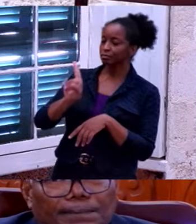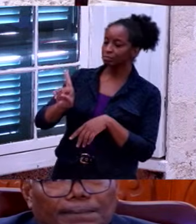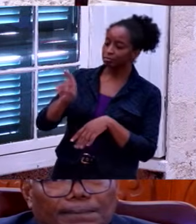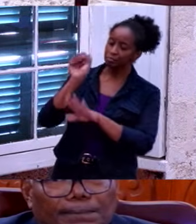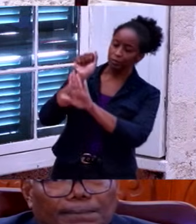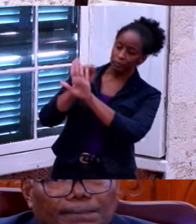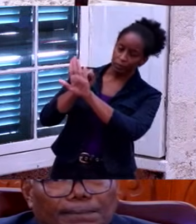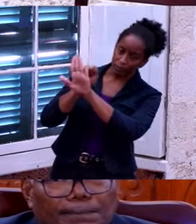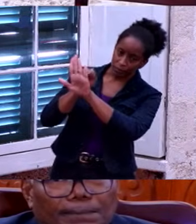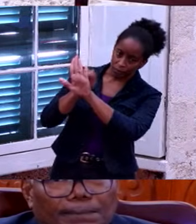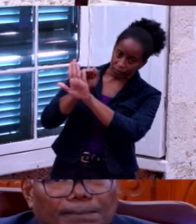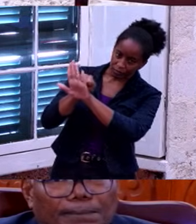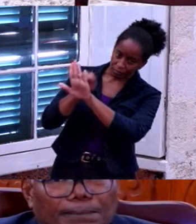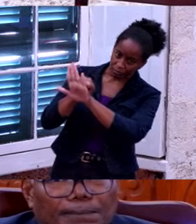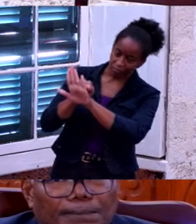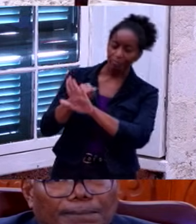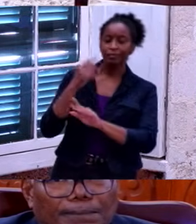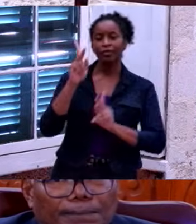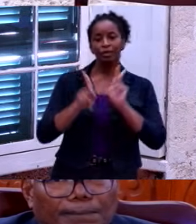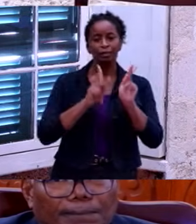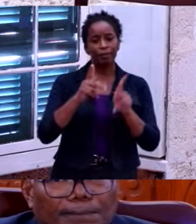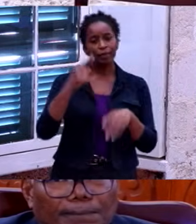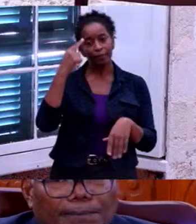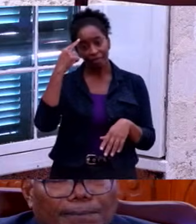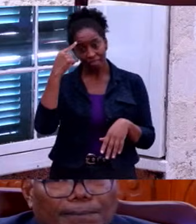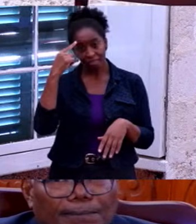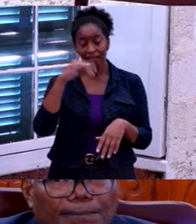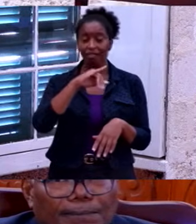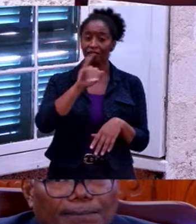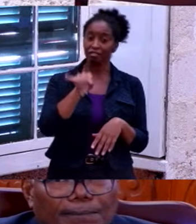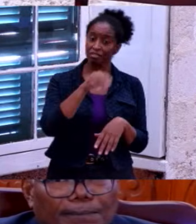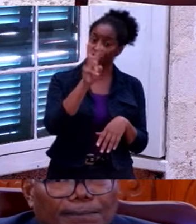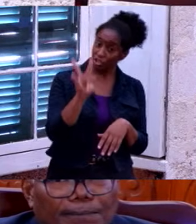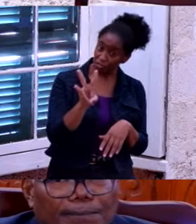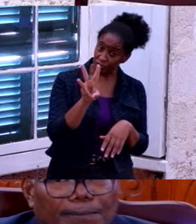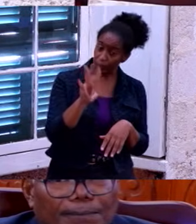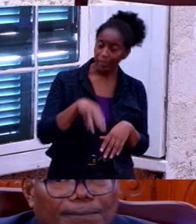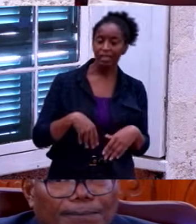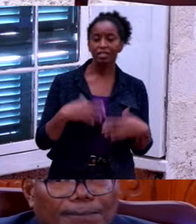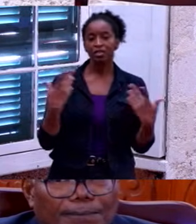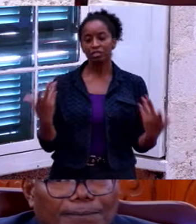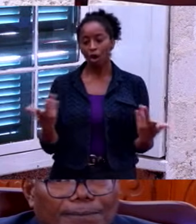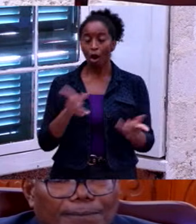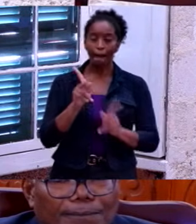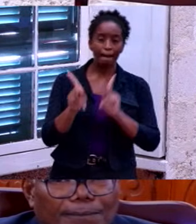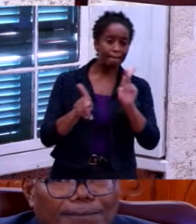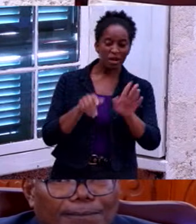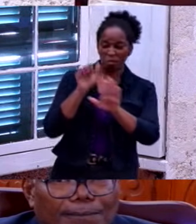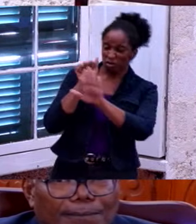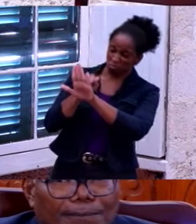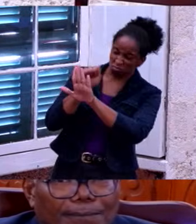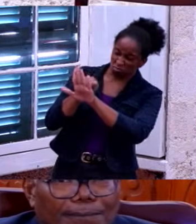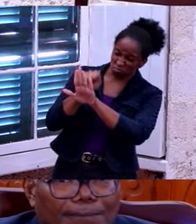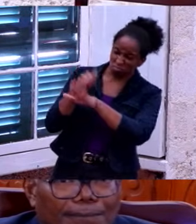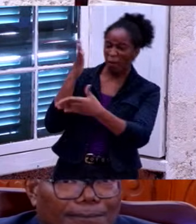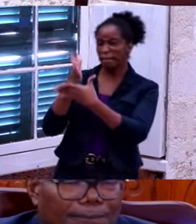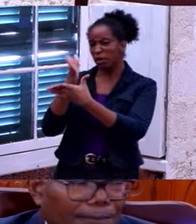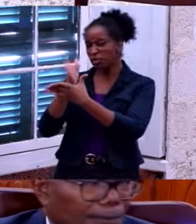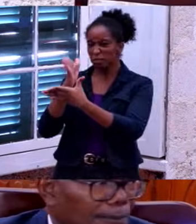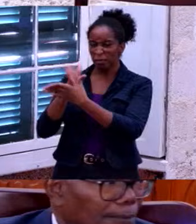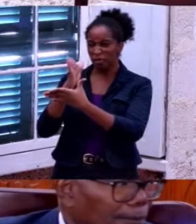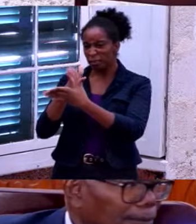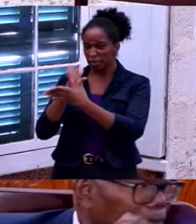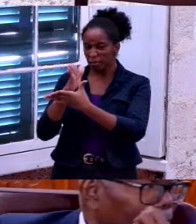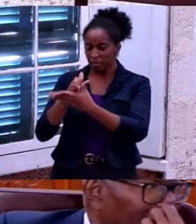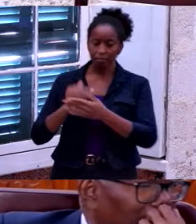would think it is Jehovah's Witnesses or some other, or nuisances of some sort, and nobody looks out. You are out